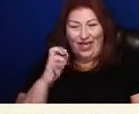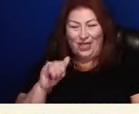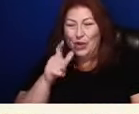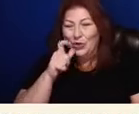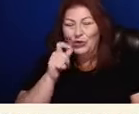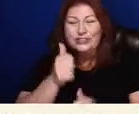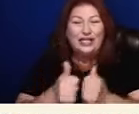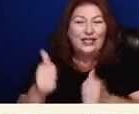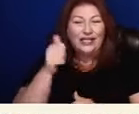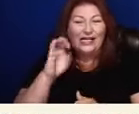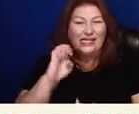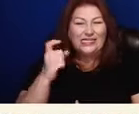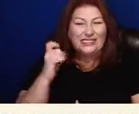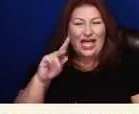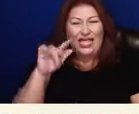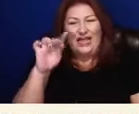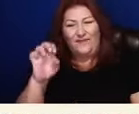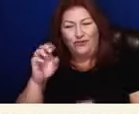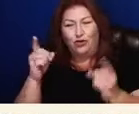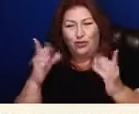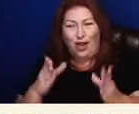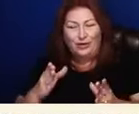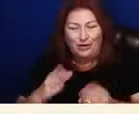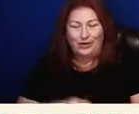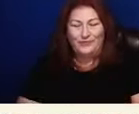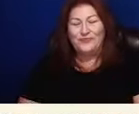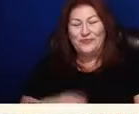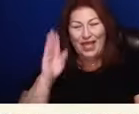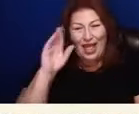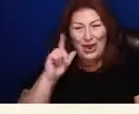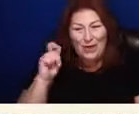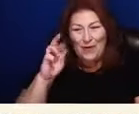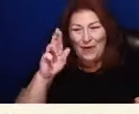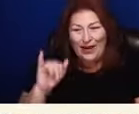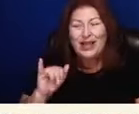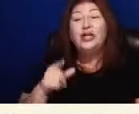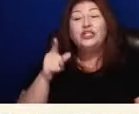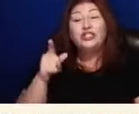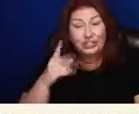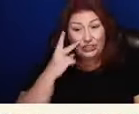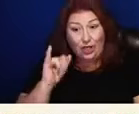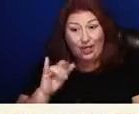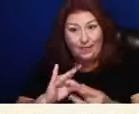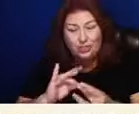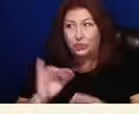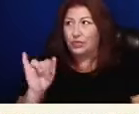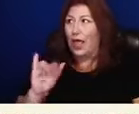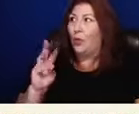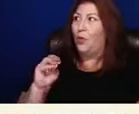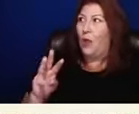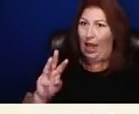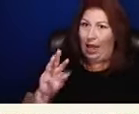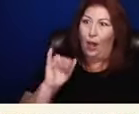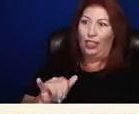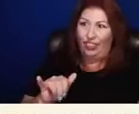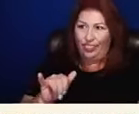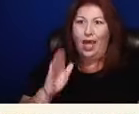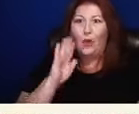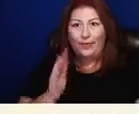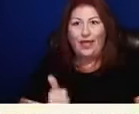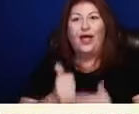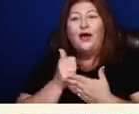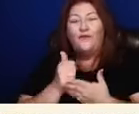Family Cafe, shout out to Lori, she came across that message and was like, wow, that would be helpful. I